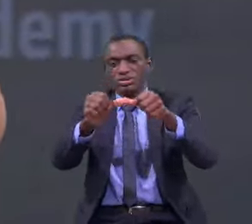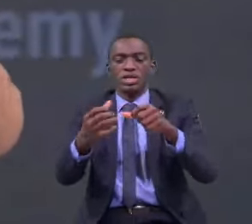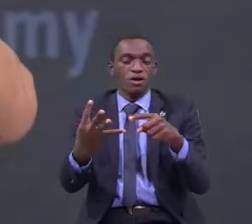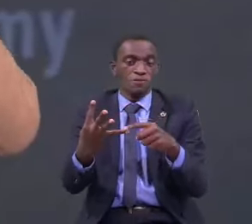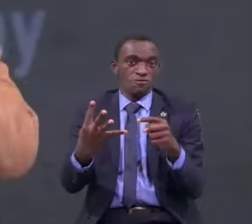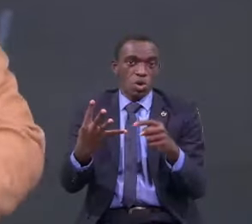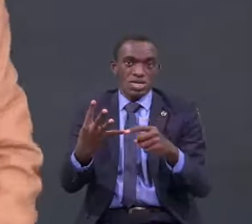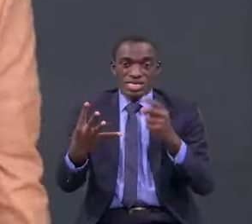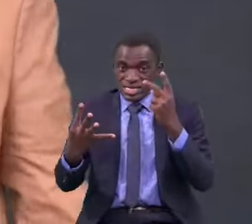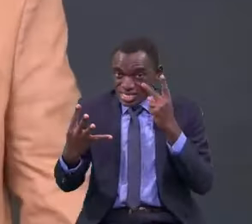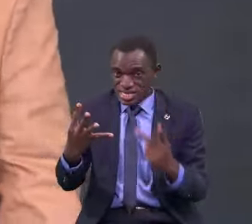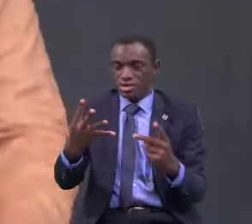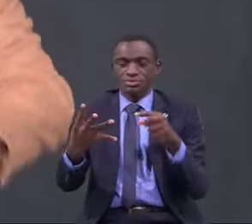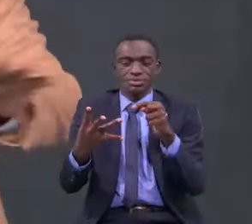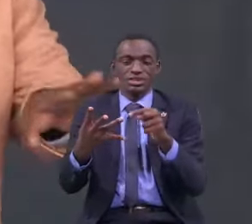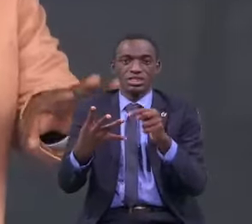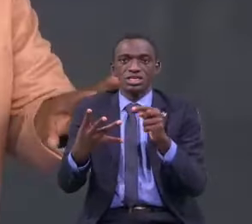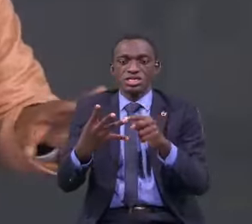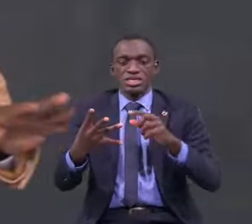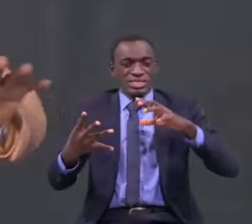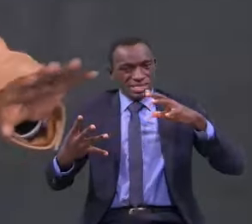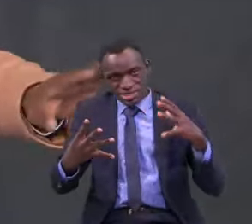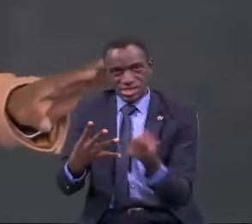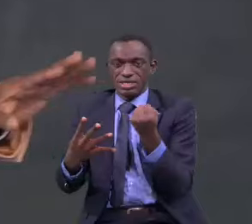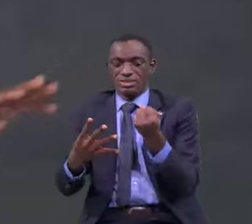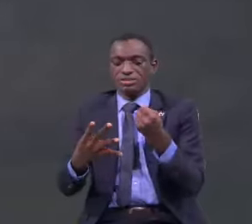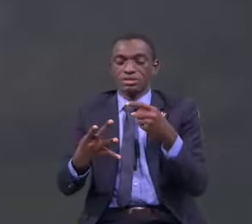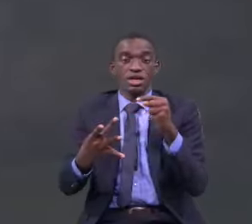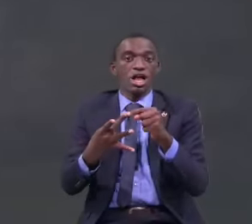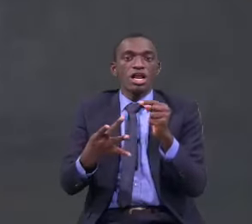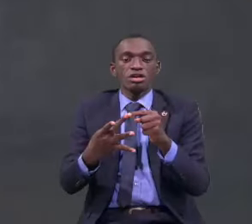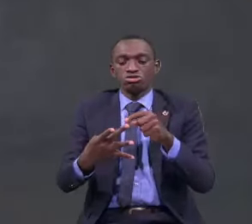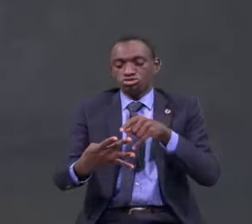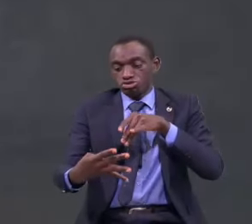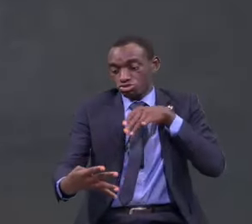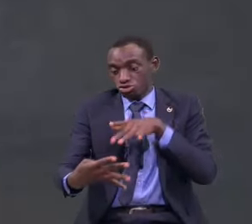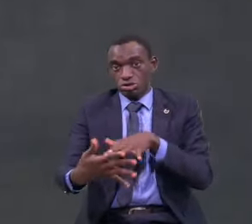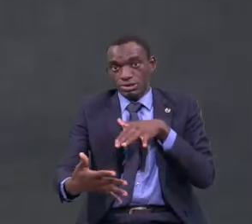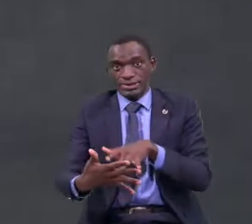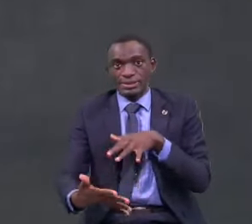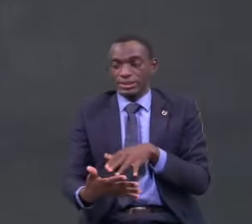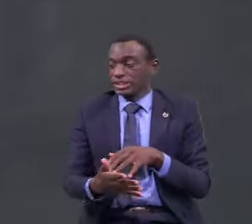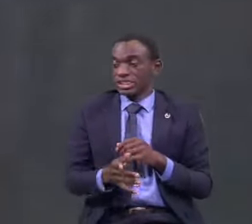He was to study. He wasn't there when the whole world was created.